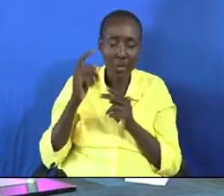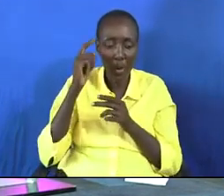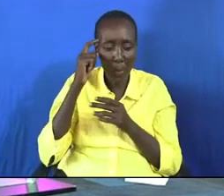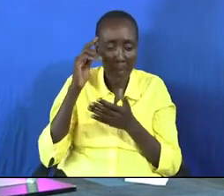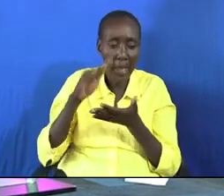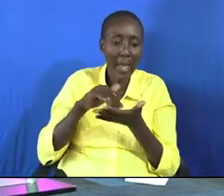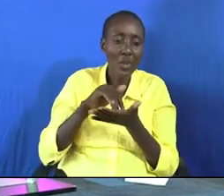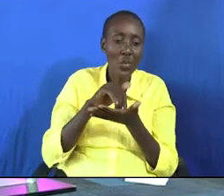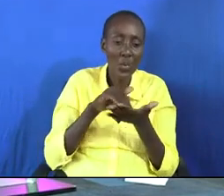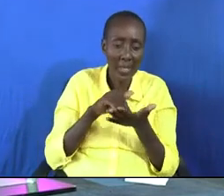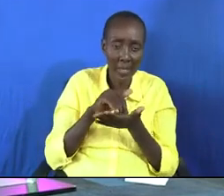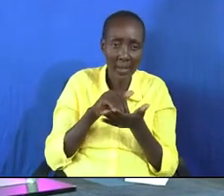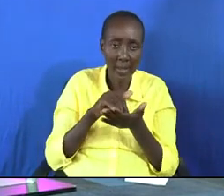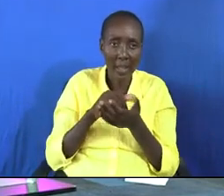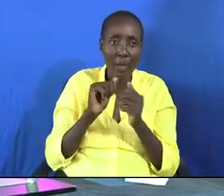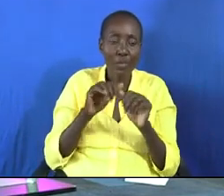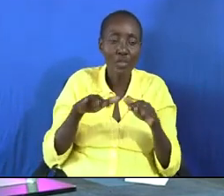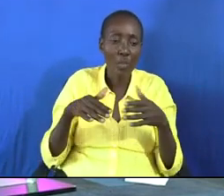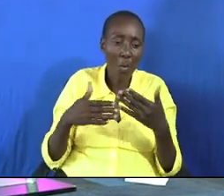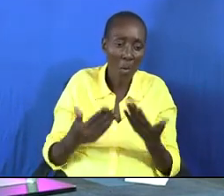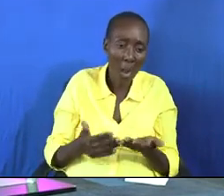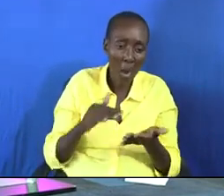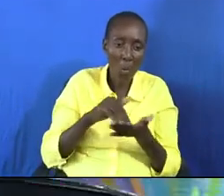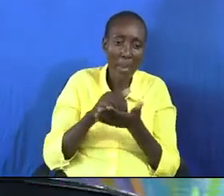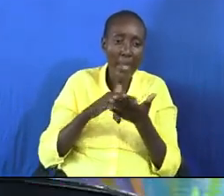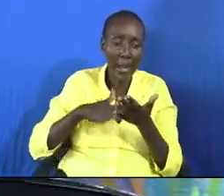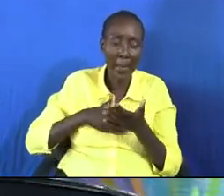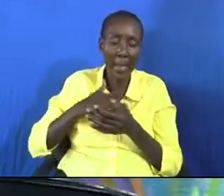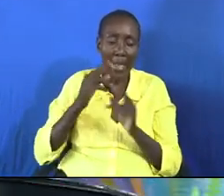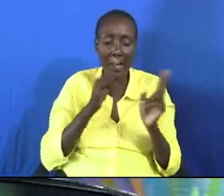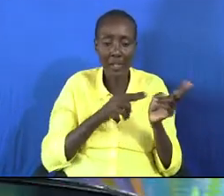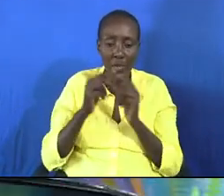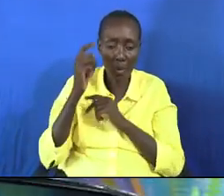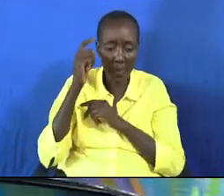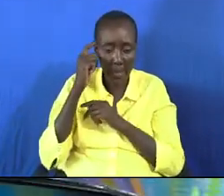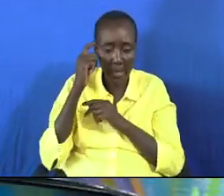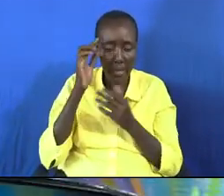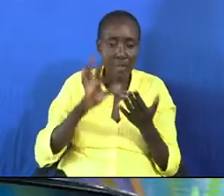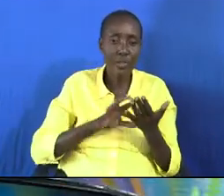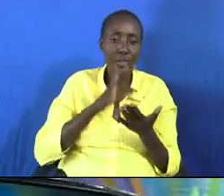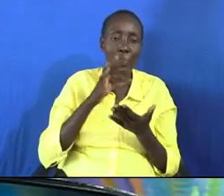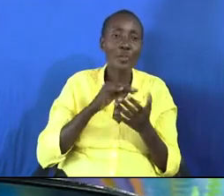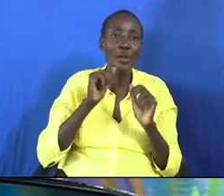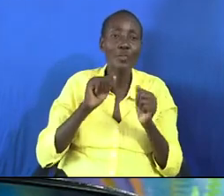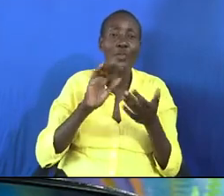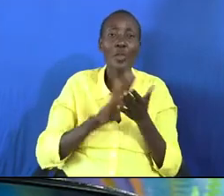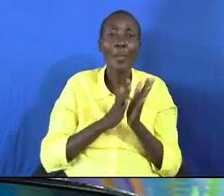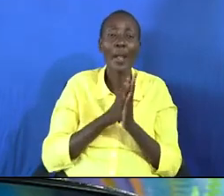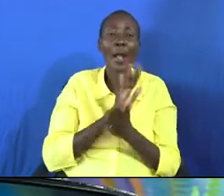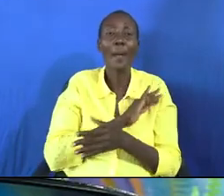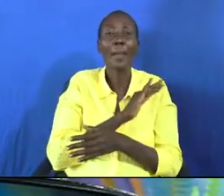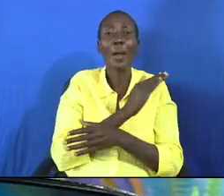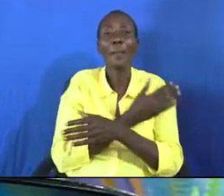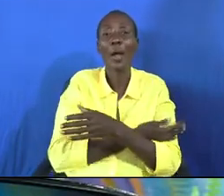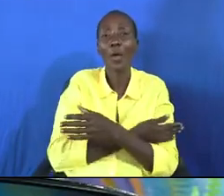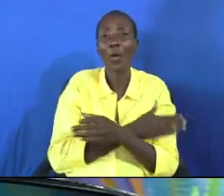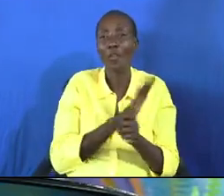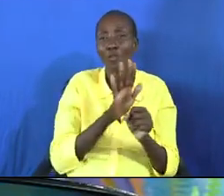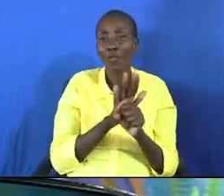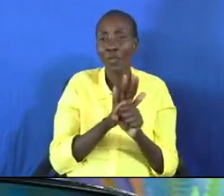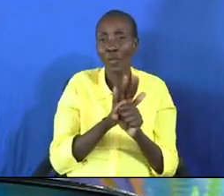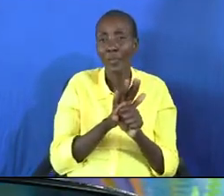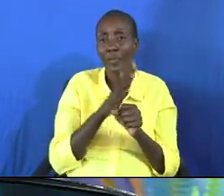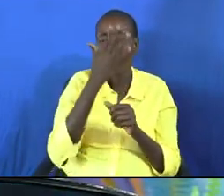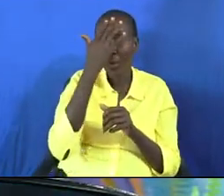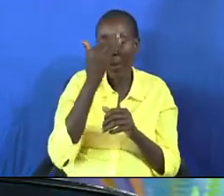do I weaken my natural man so that the spirit can become, have more power?